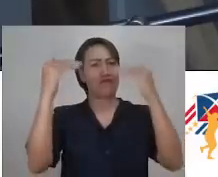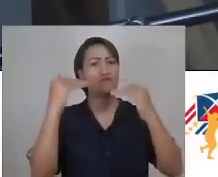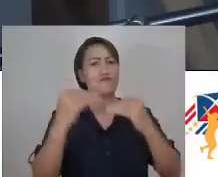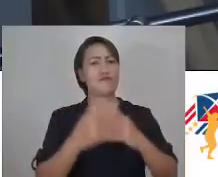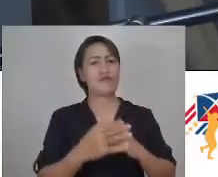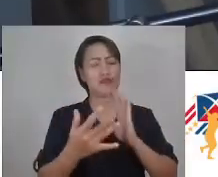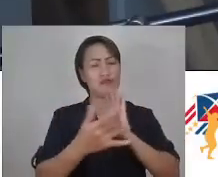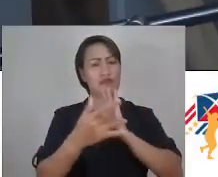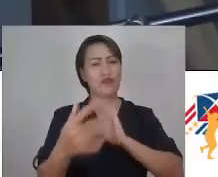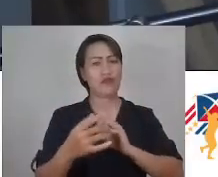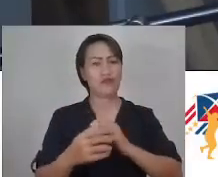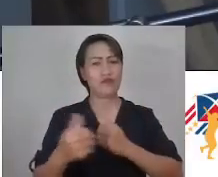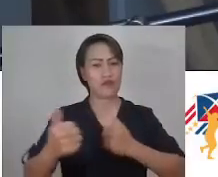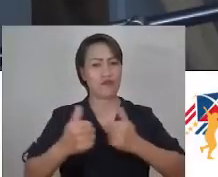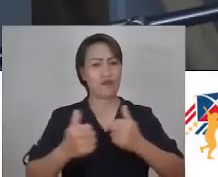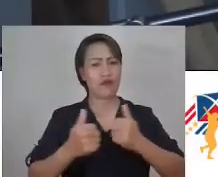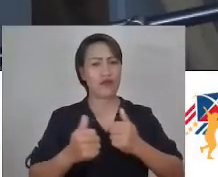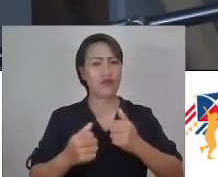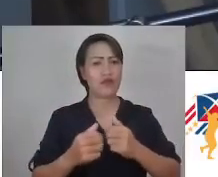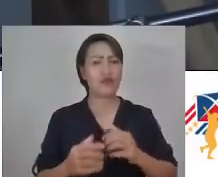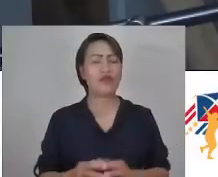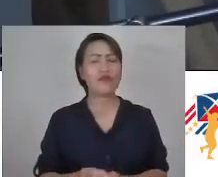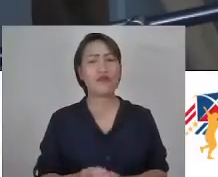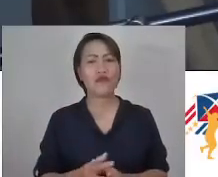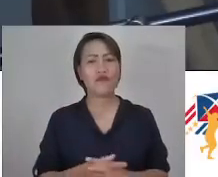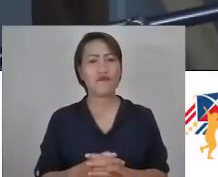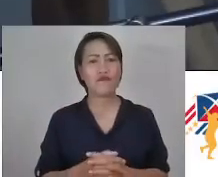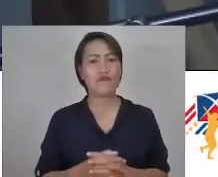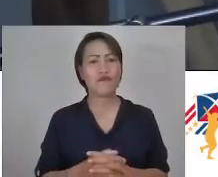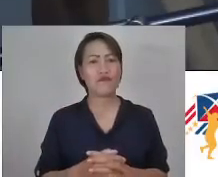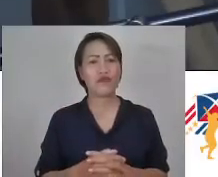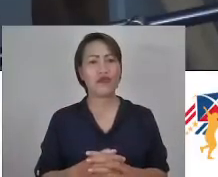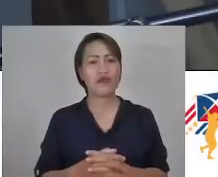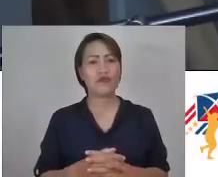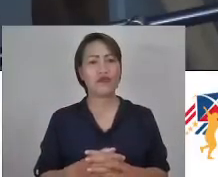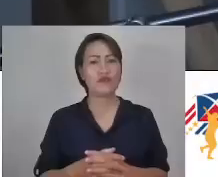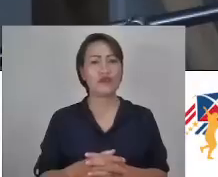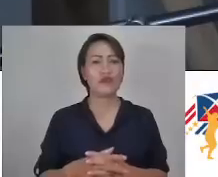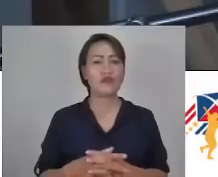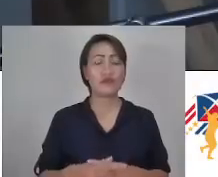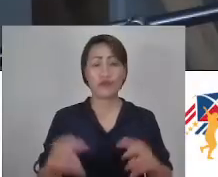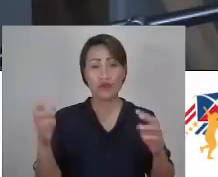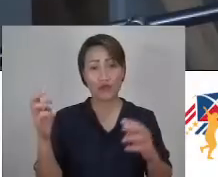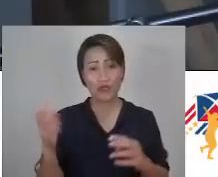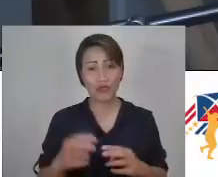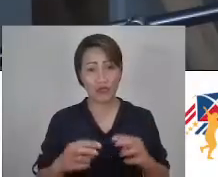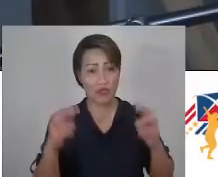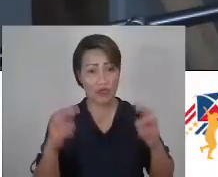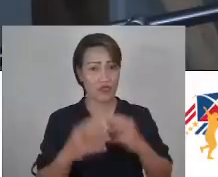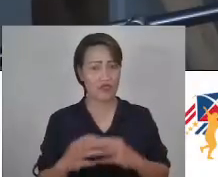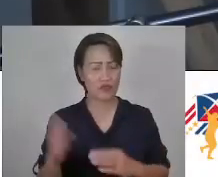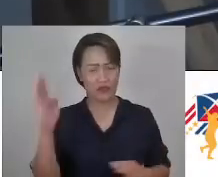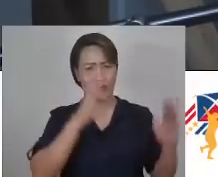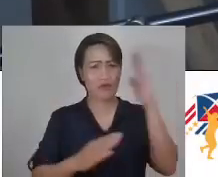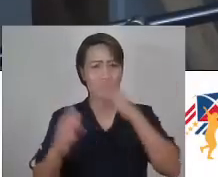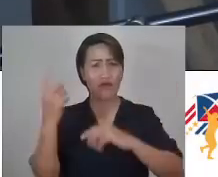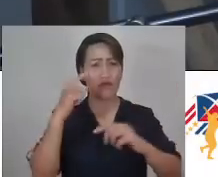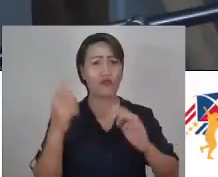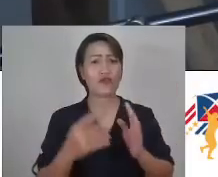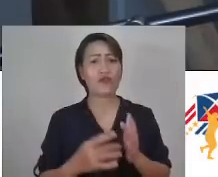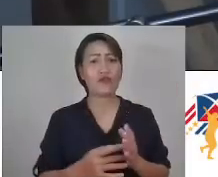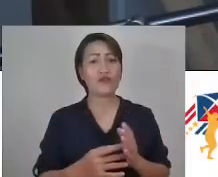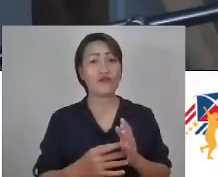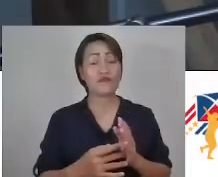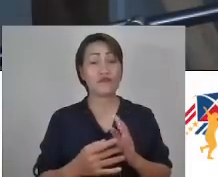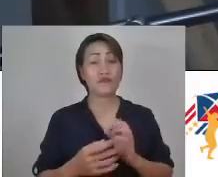world. The existing global health issues magnify the need for scientific, mathematical,